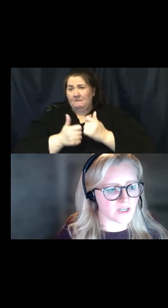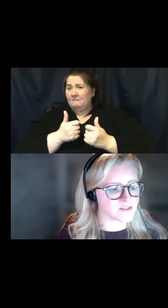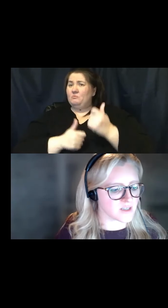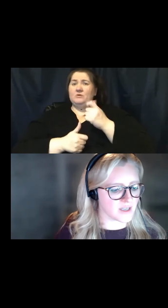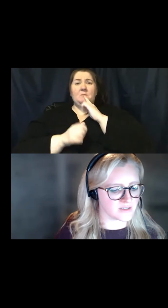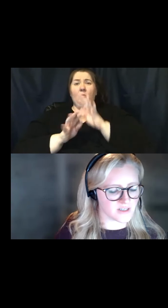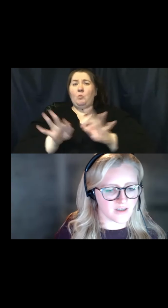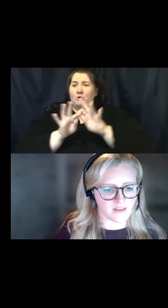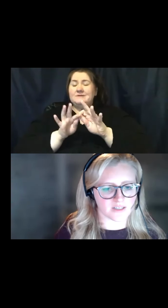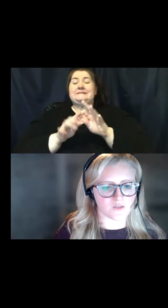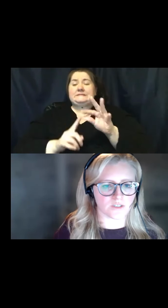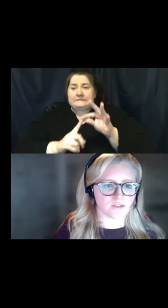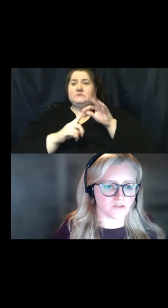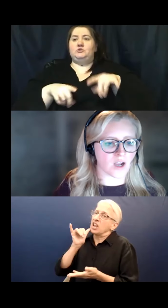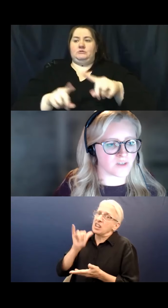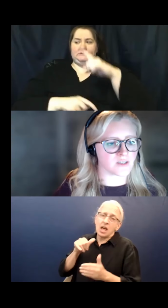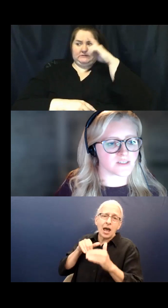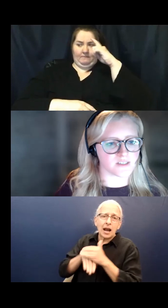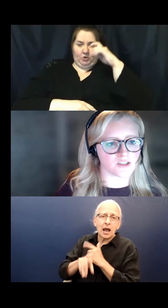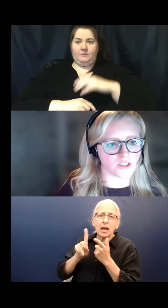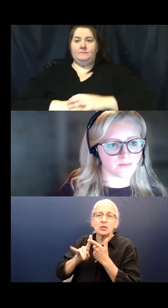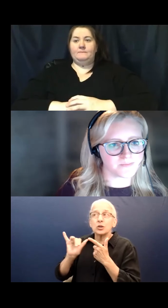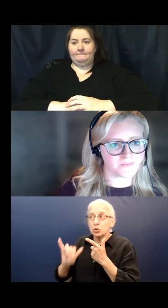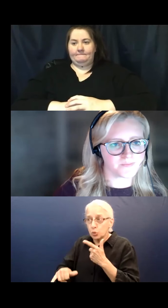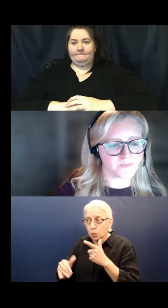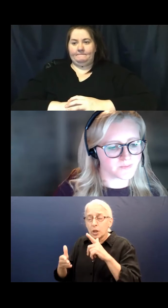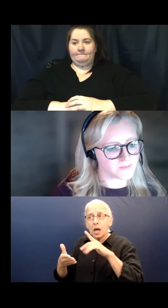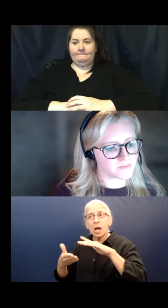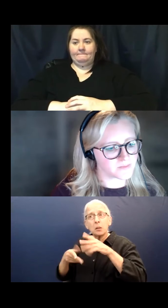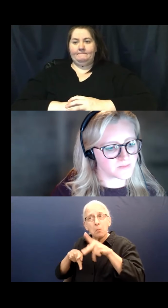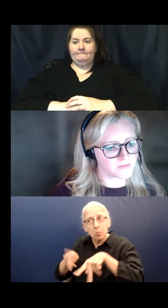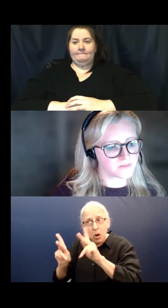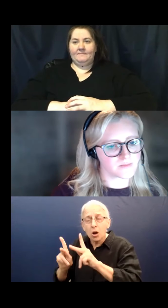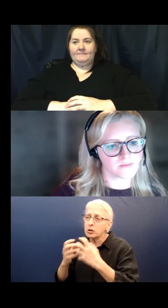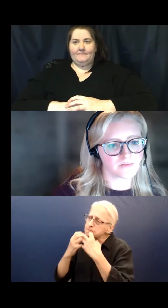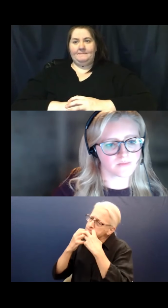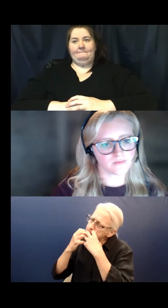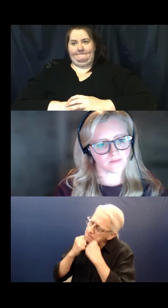those summer months. And that's what's driving this decision.